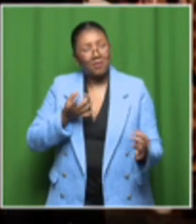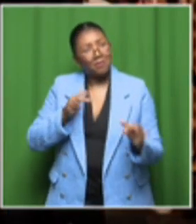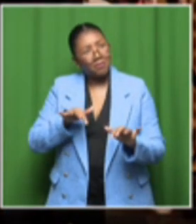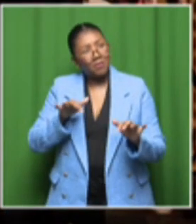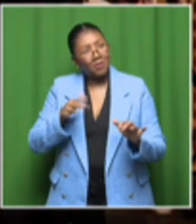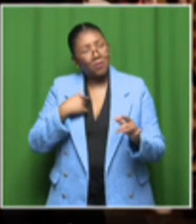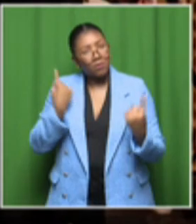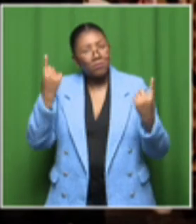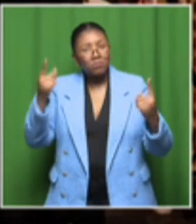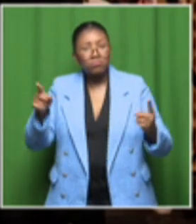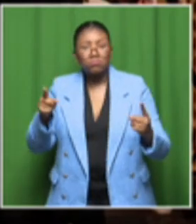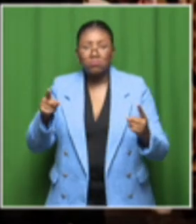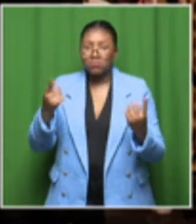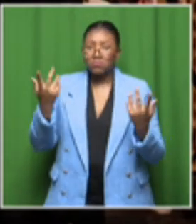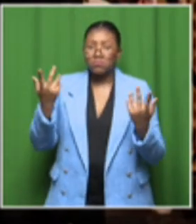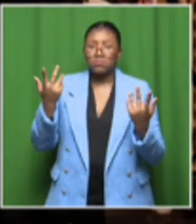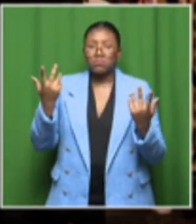people,